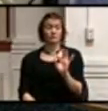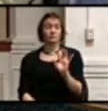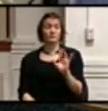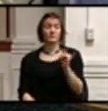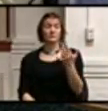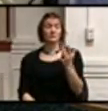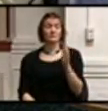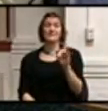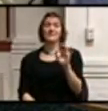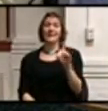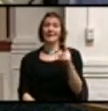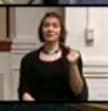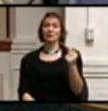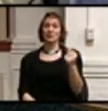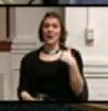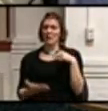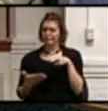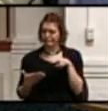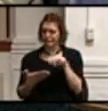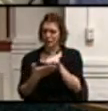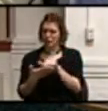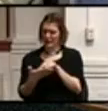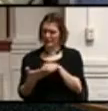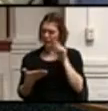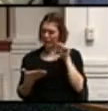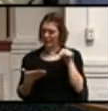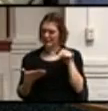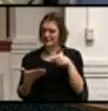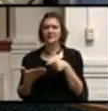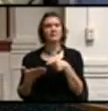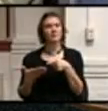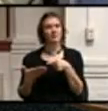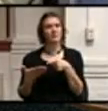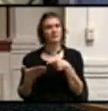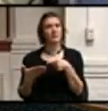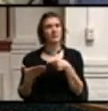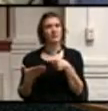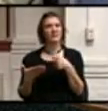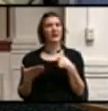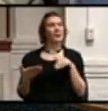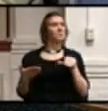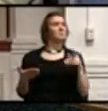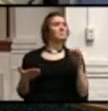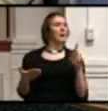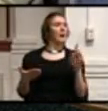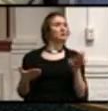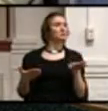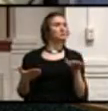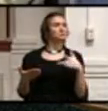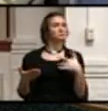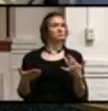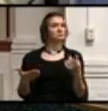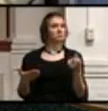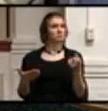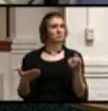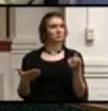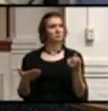heard this item was going to be on the agenda, I inquired of Patrick whether